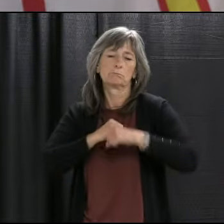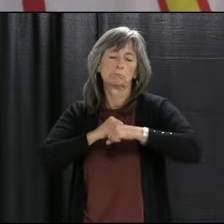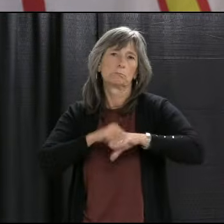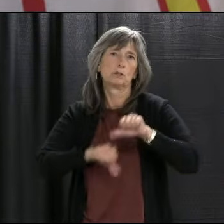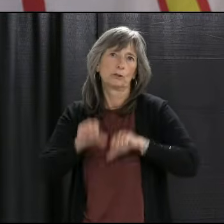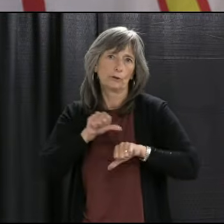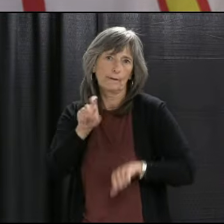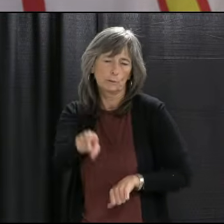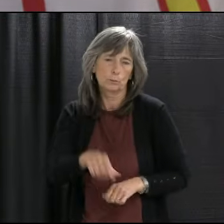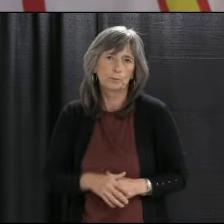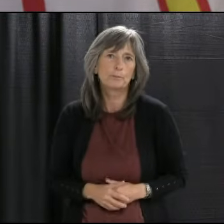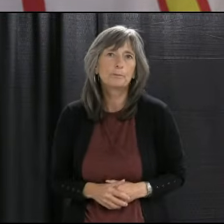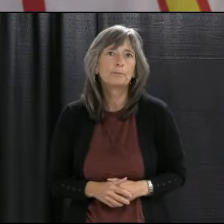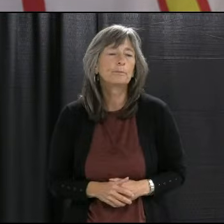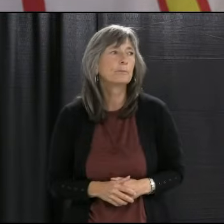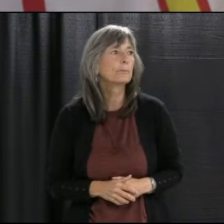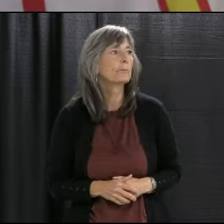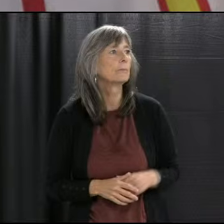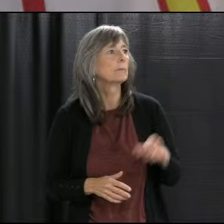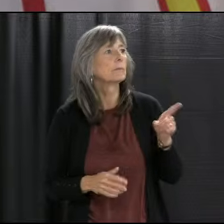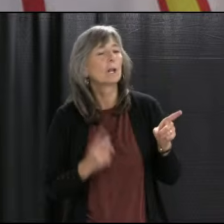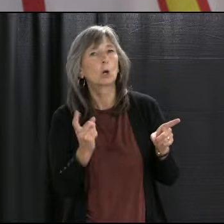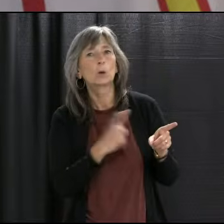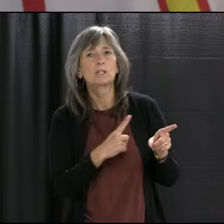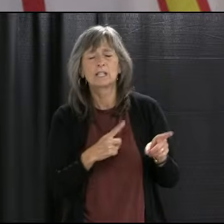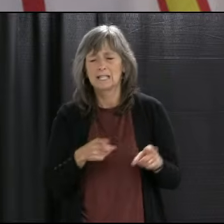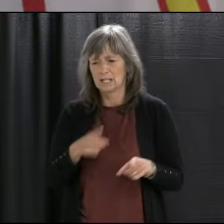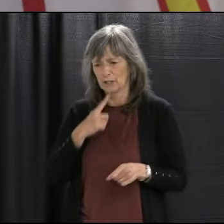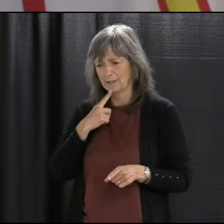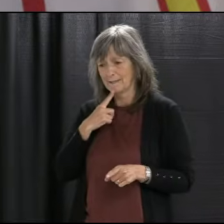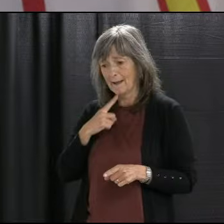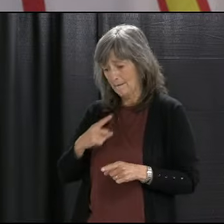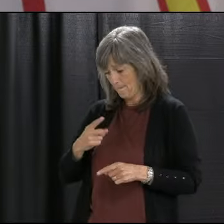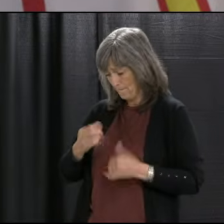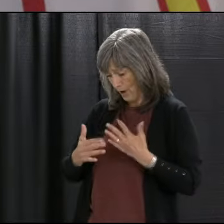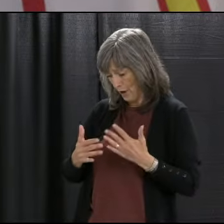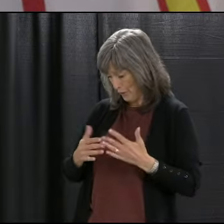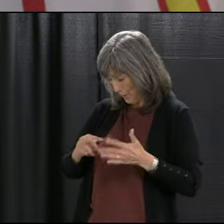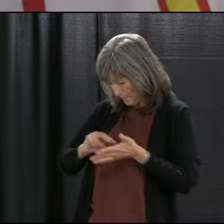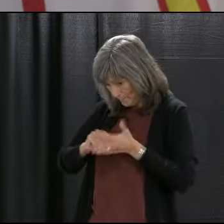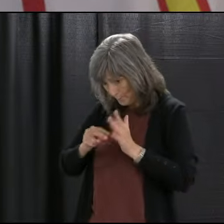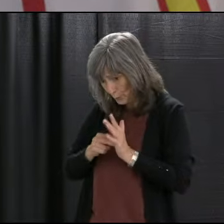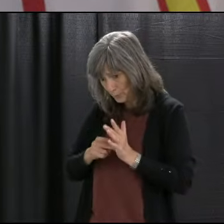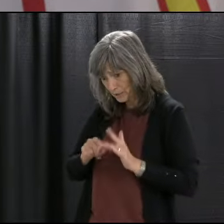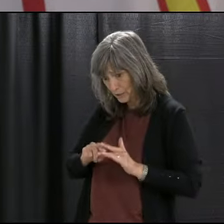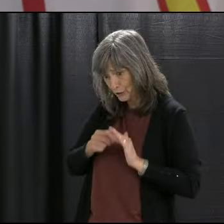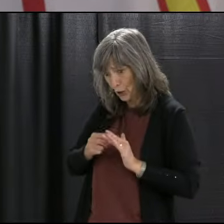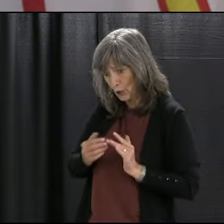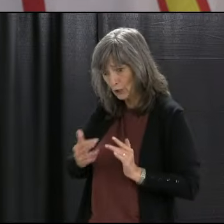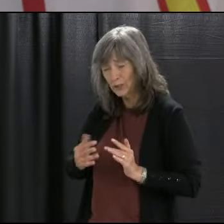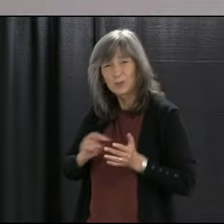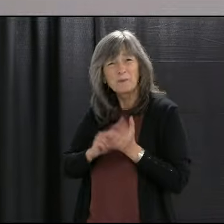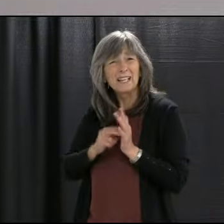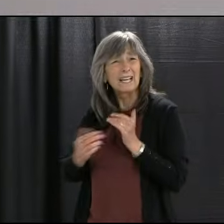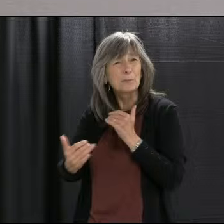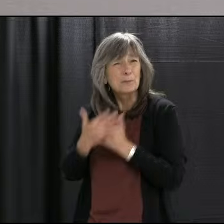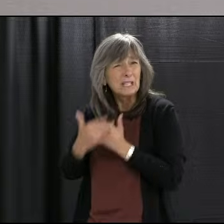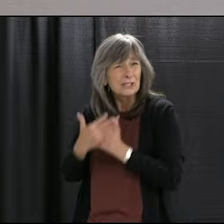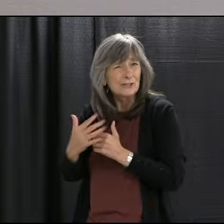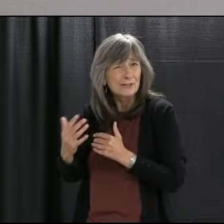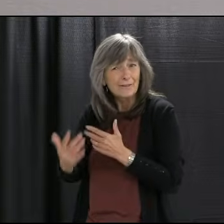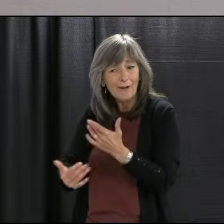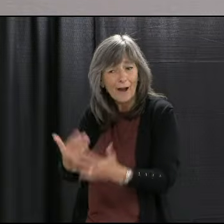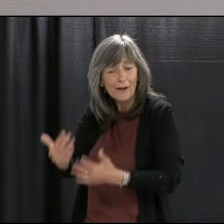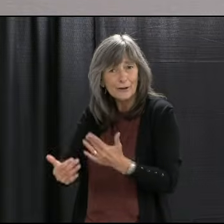neighbors. When you say fires are being intentionally set, are you talking about like beach bonfires or something